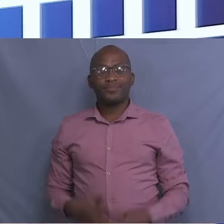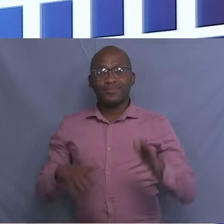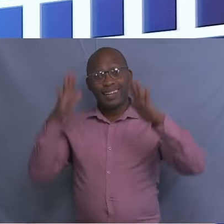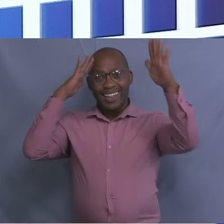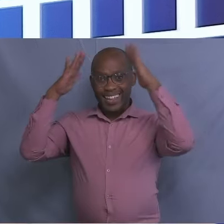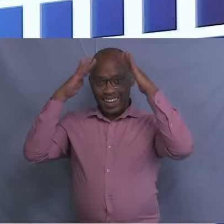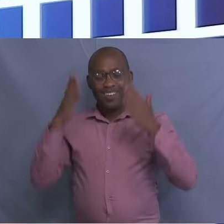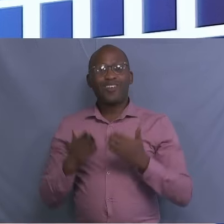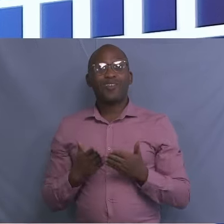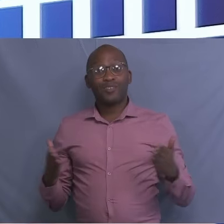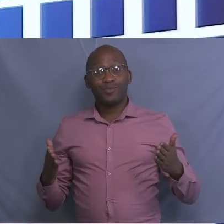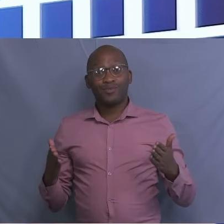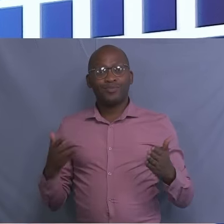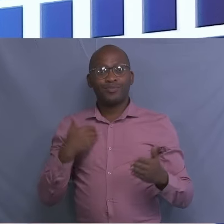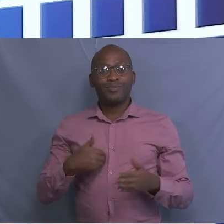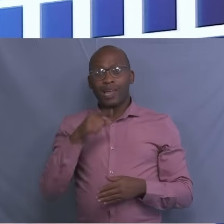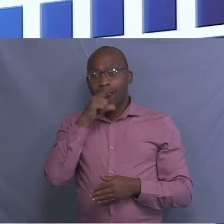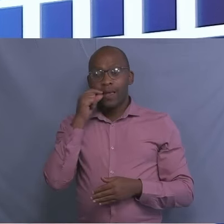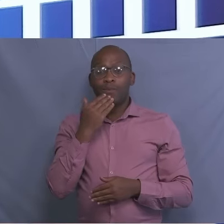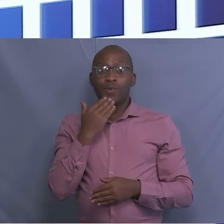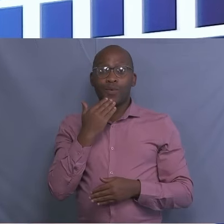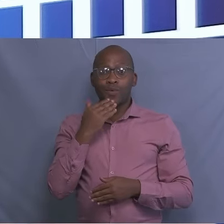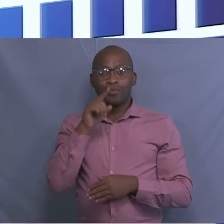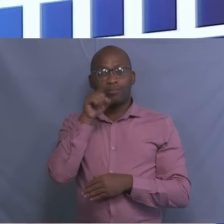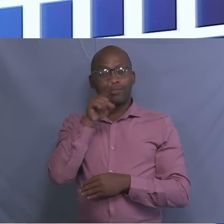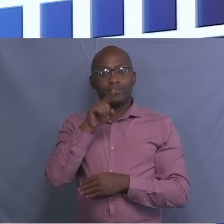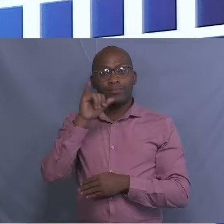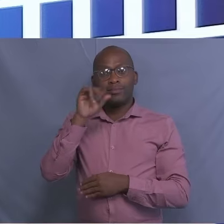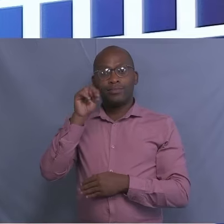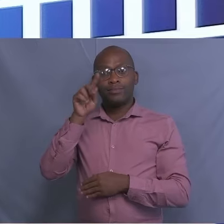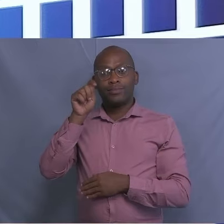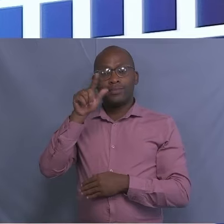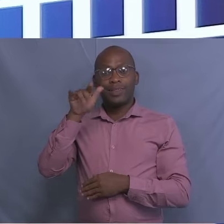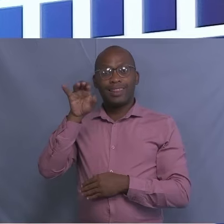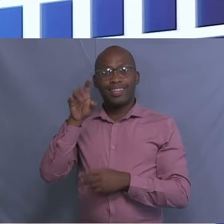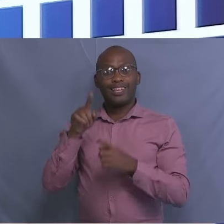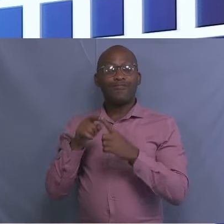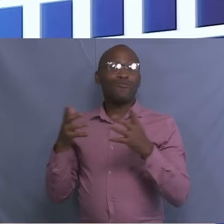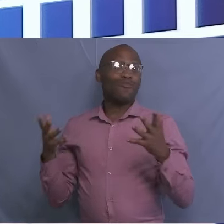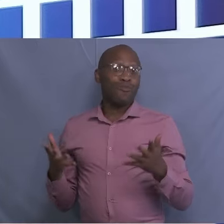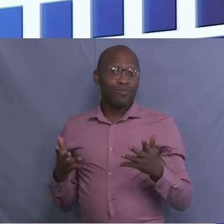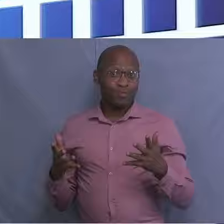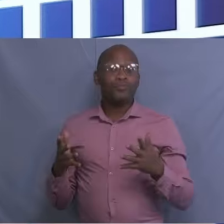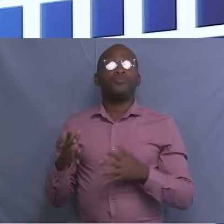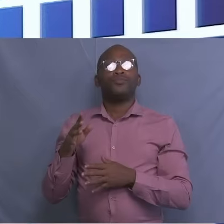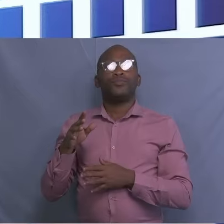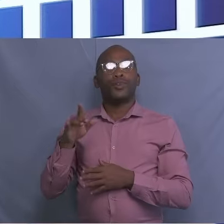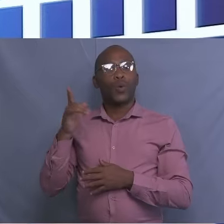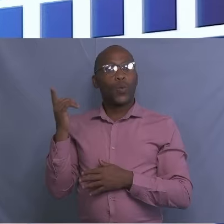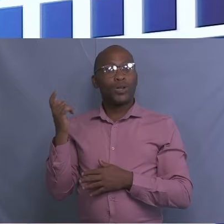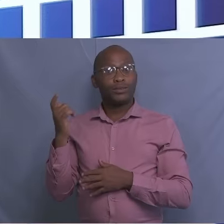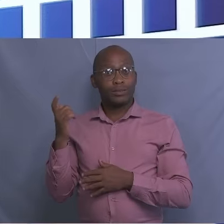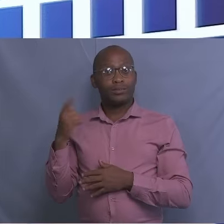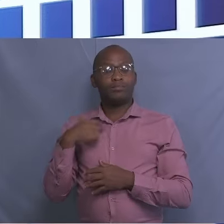Hello viewers, my name is Zintle Buku from Queenstown and I am a tourism teacher. Welcome to the Eastern Cape Department